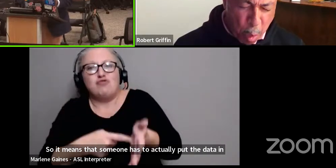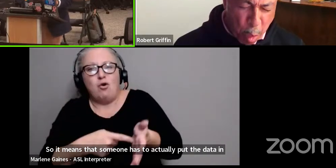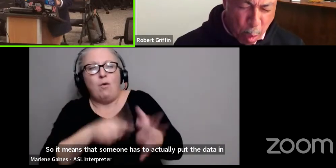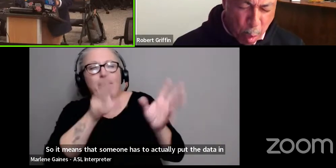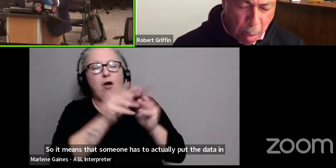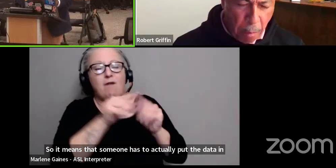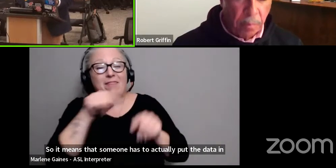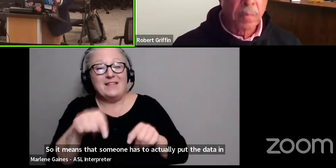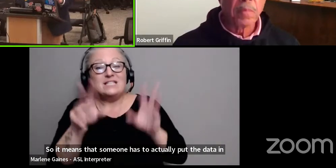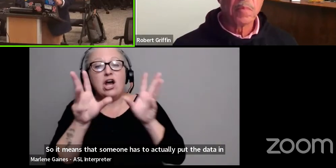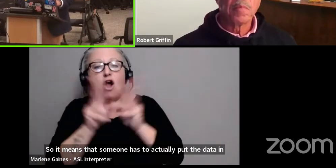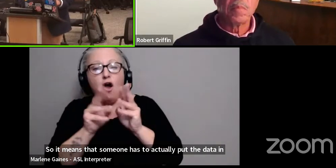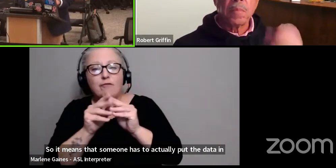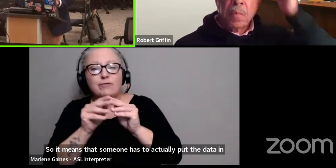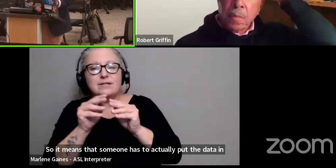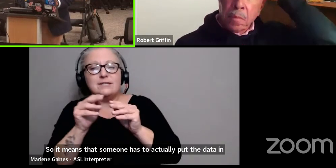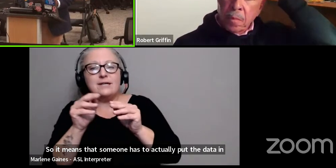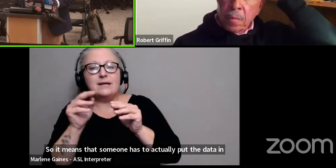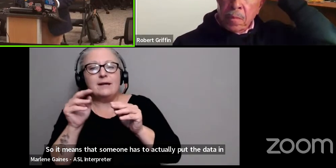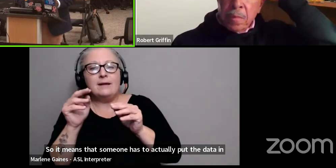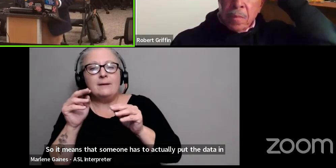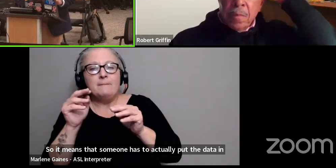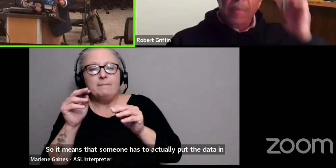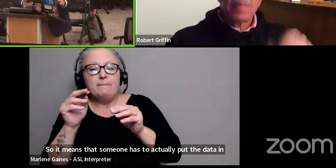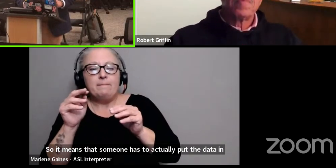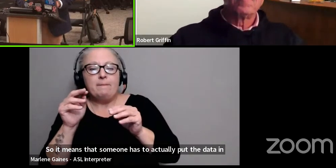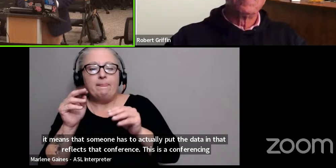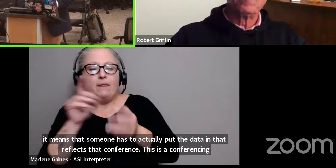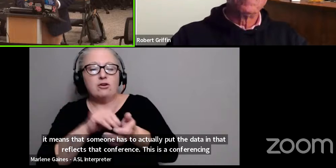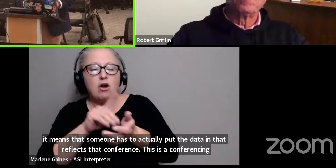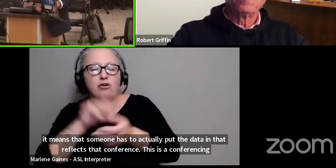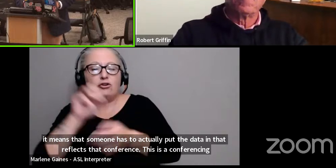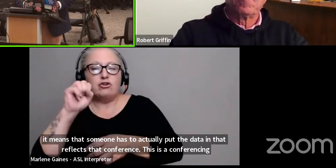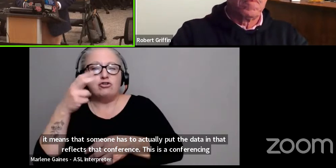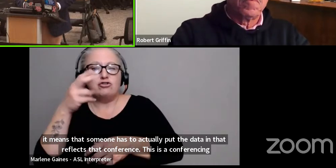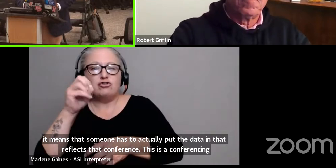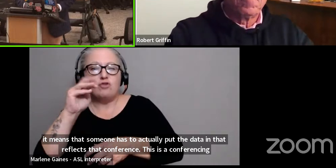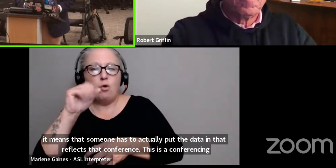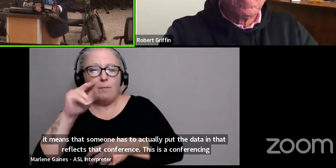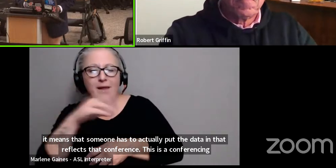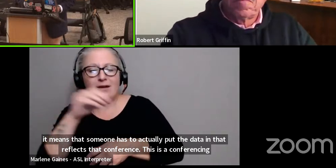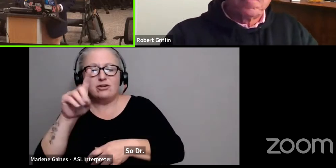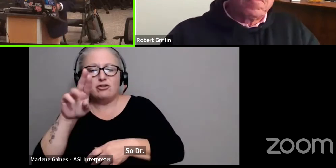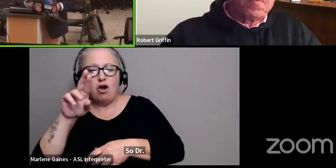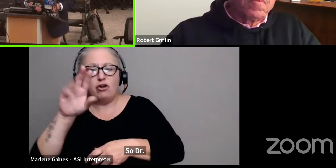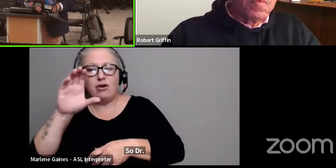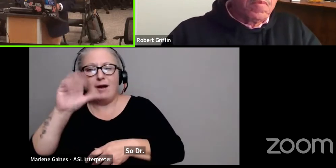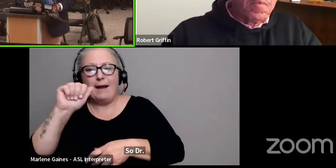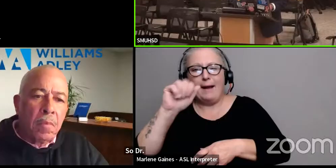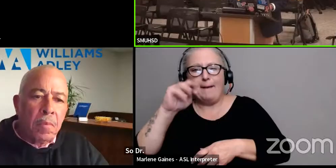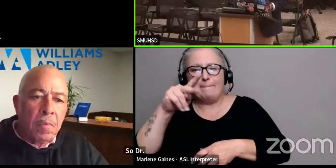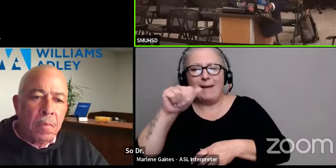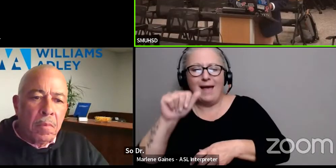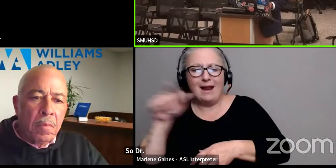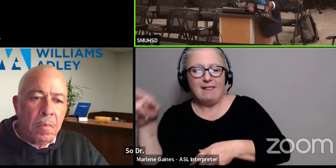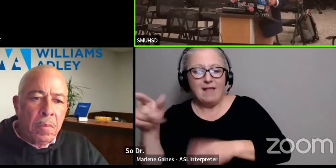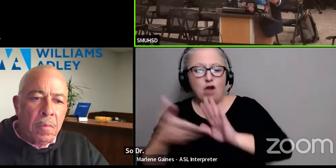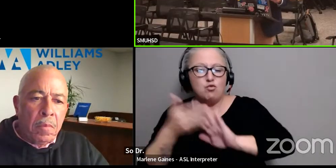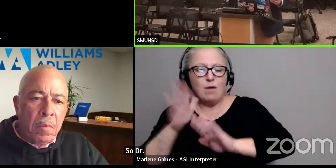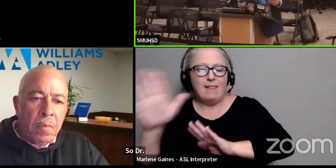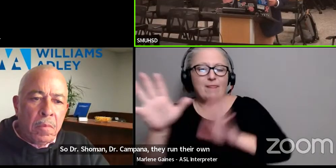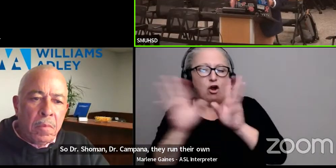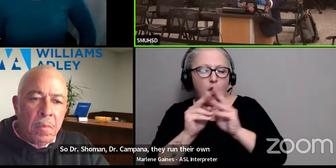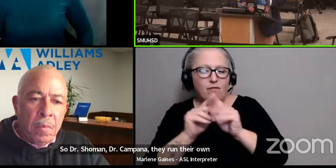a conferencing. So Dr. Showman, Dr. Campana, they run their own conferences. They're just